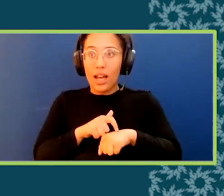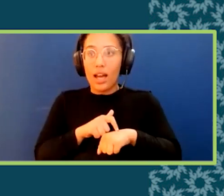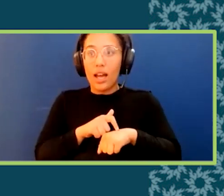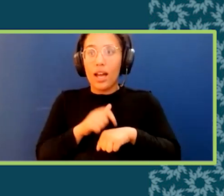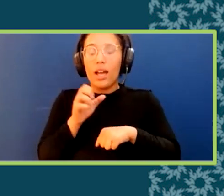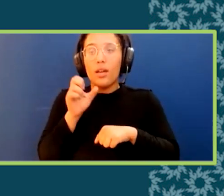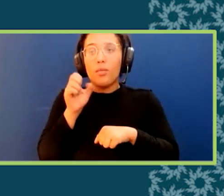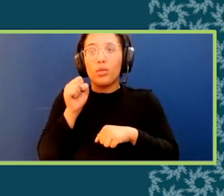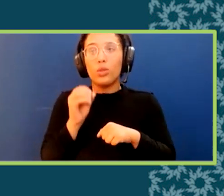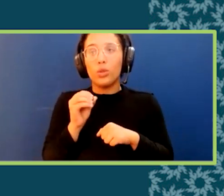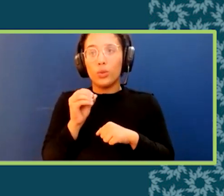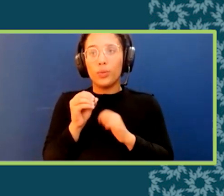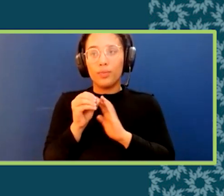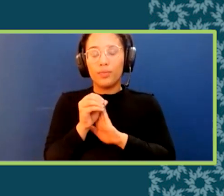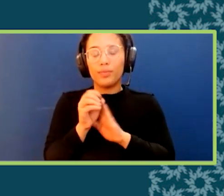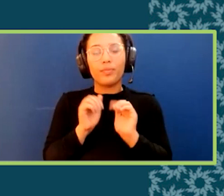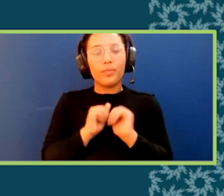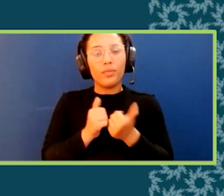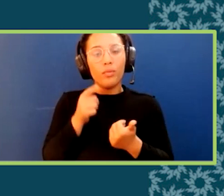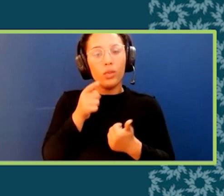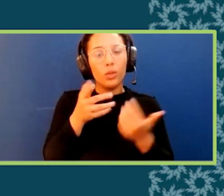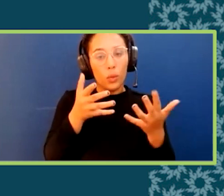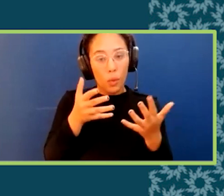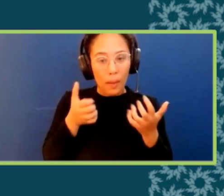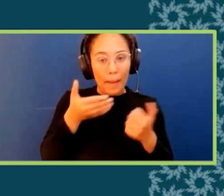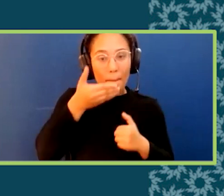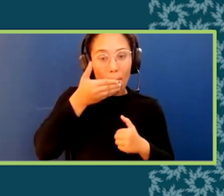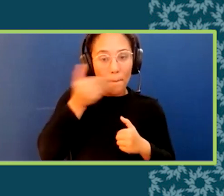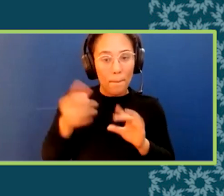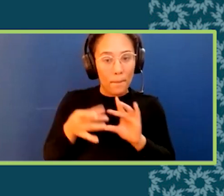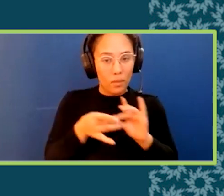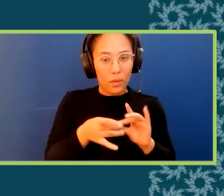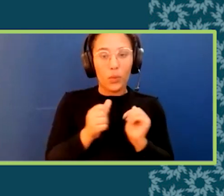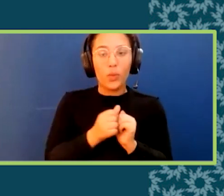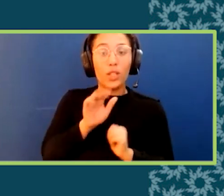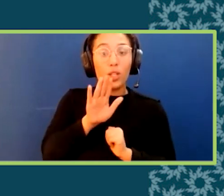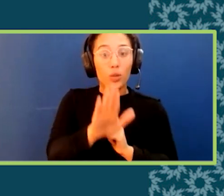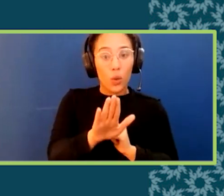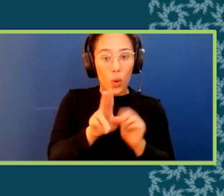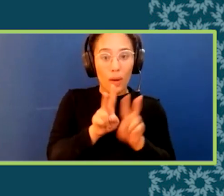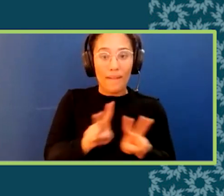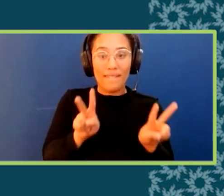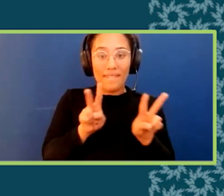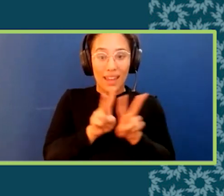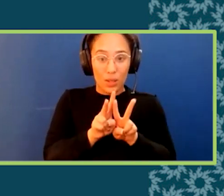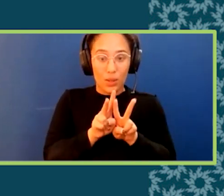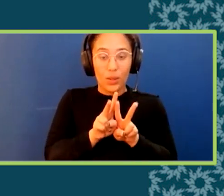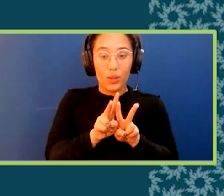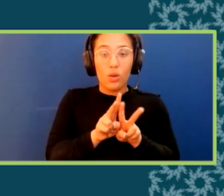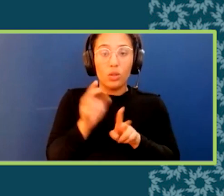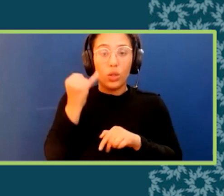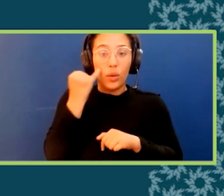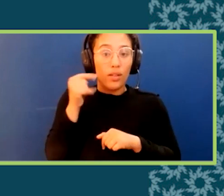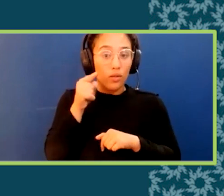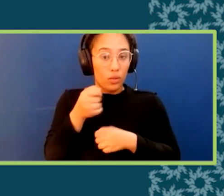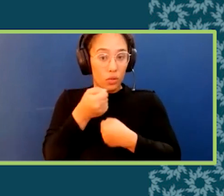a better relationship with your values? That's how I often train people to approach it. If you made this mistake